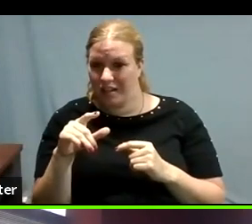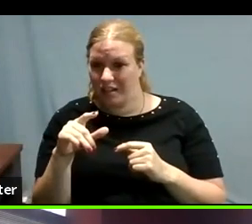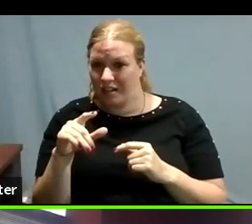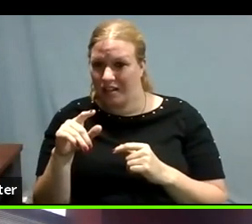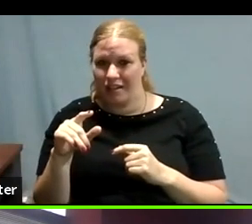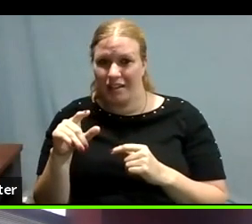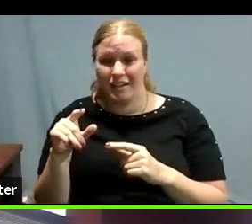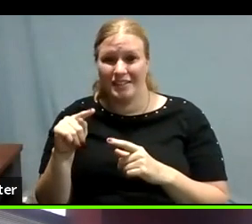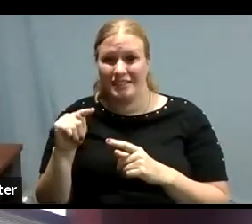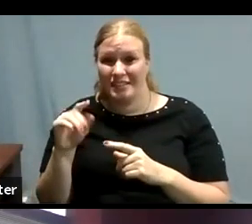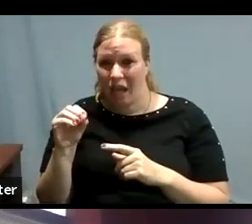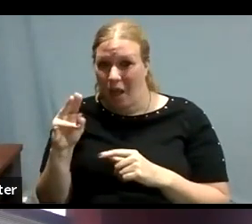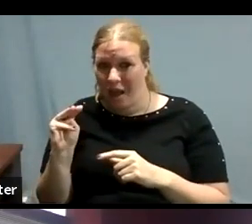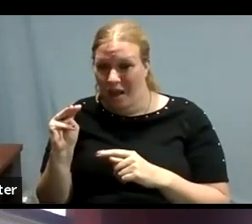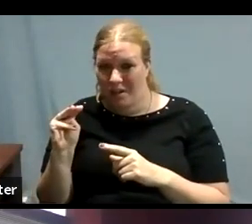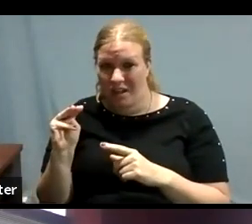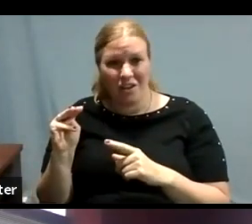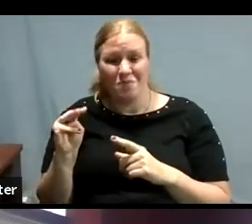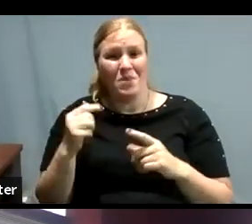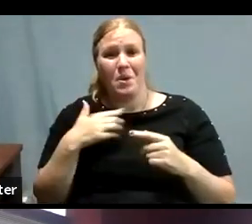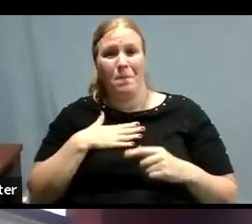hand.